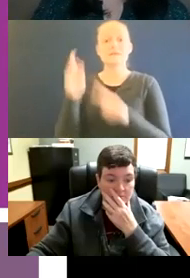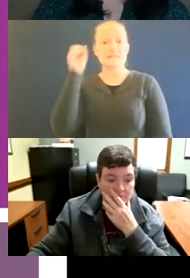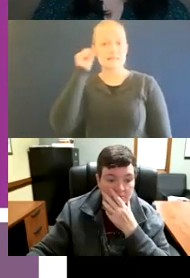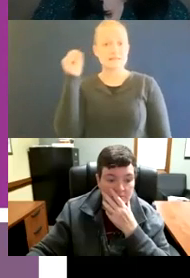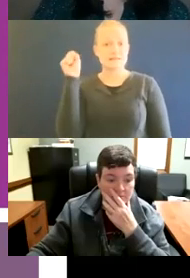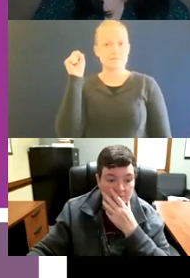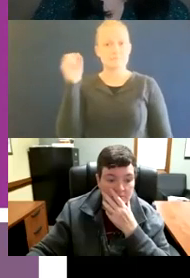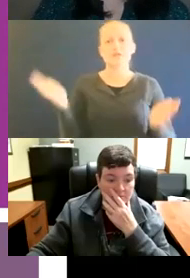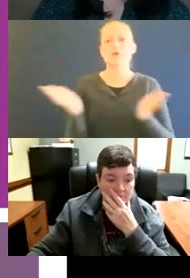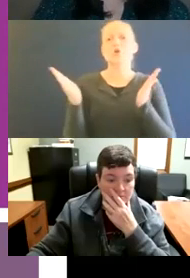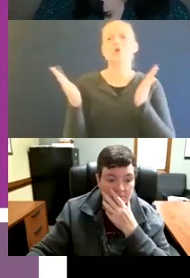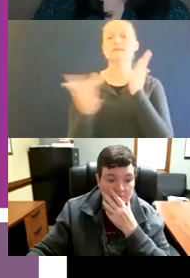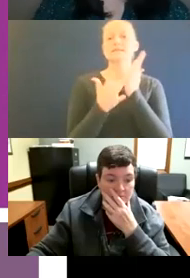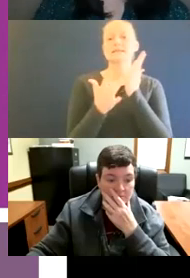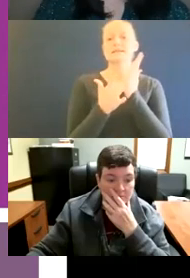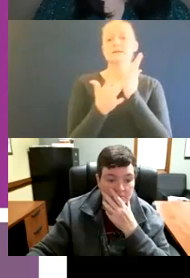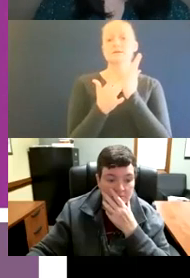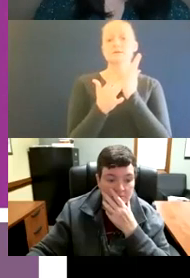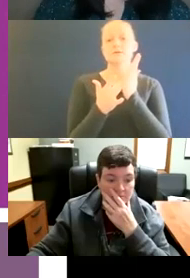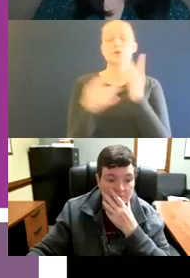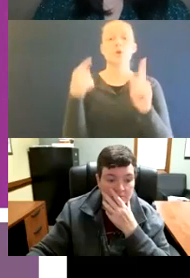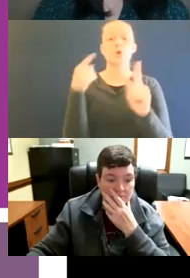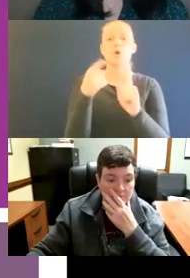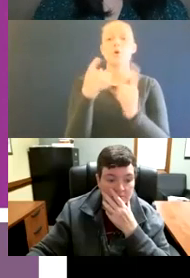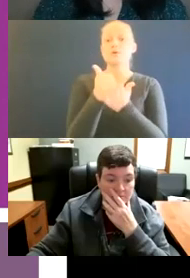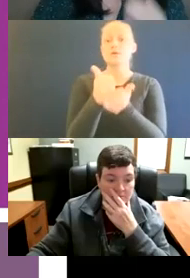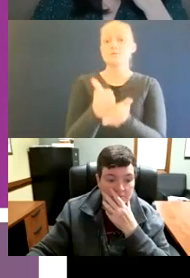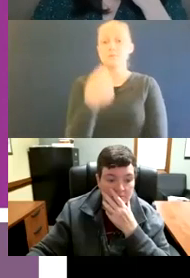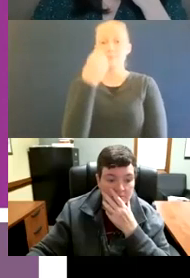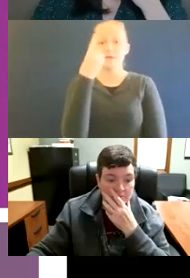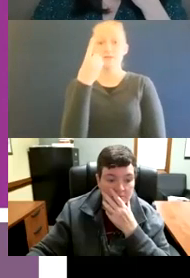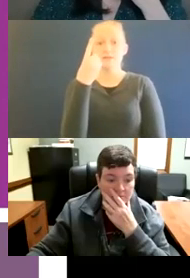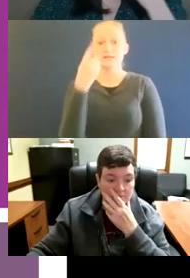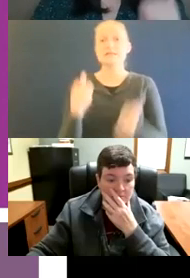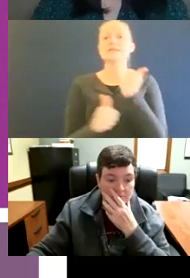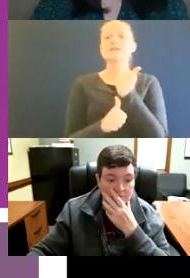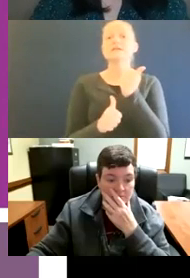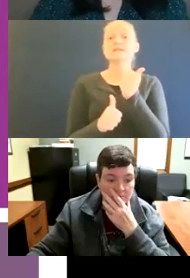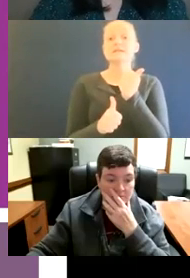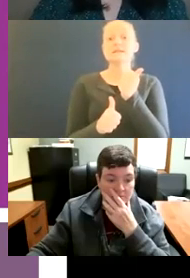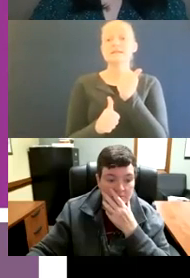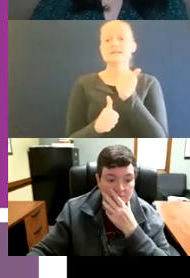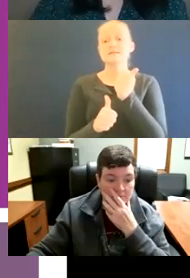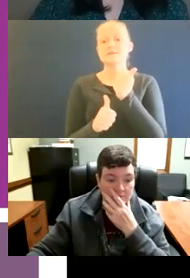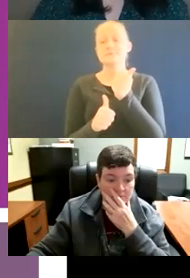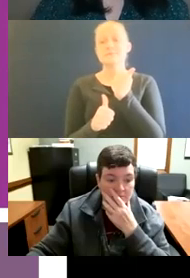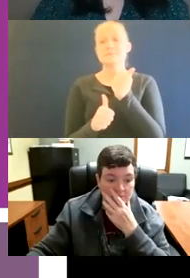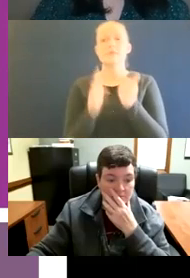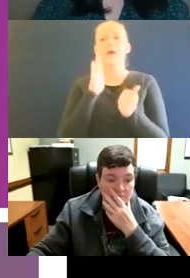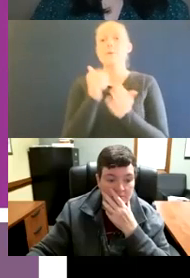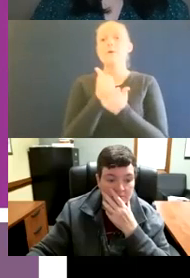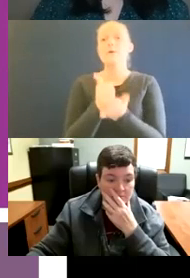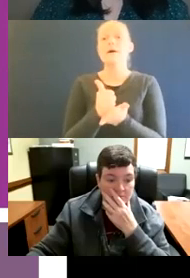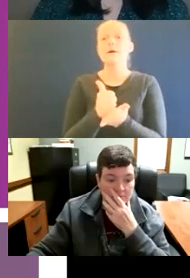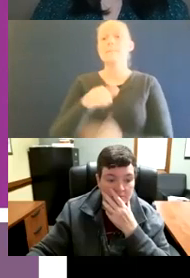the device. And we're just trying to help Tristan understand that that is there to help him, and that he will be understood more by